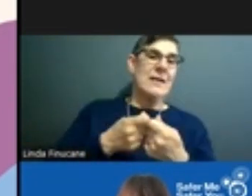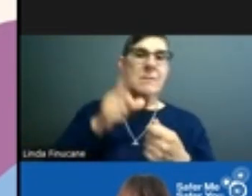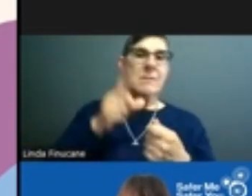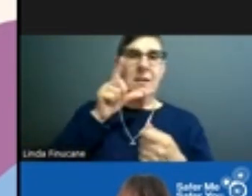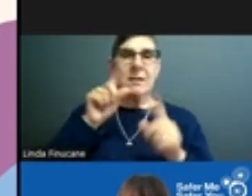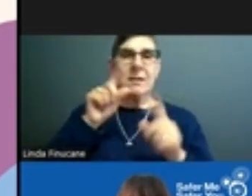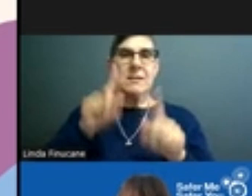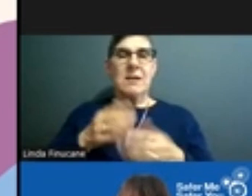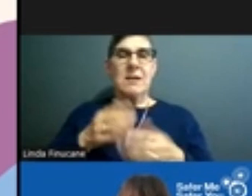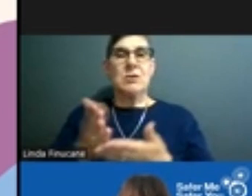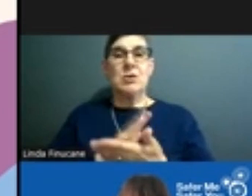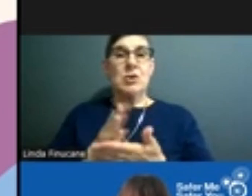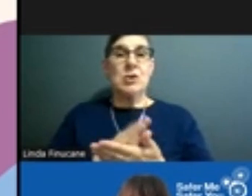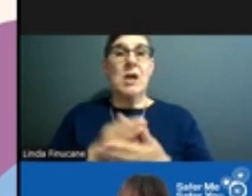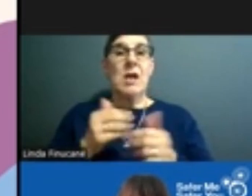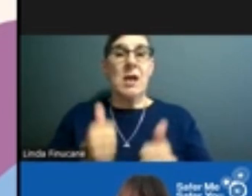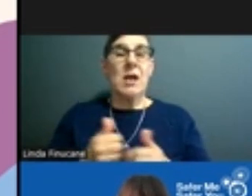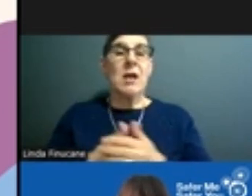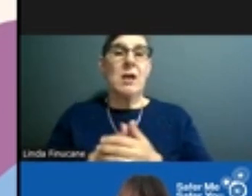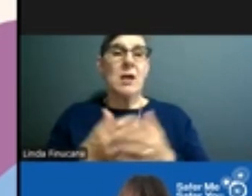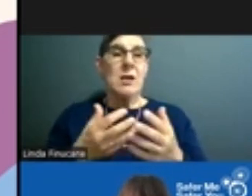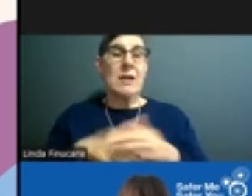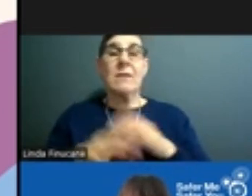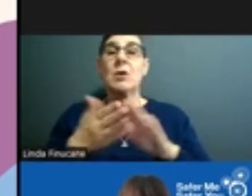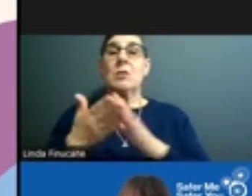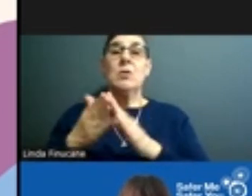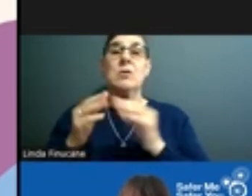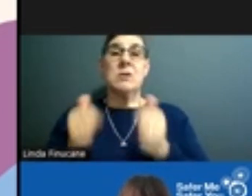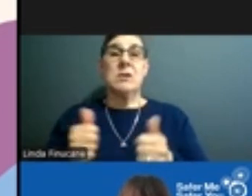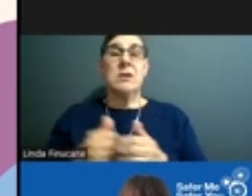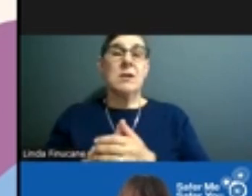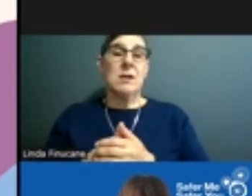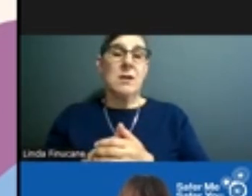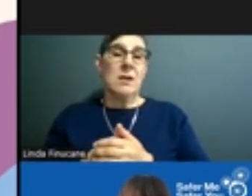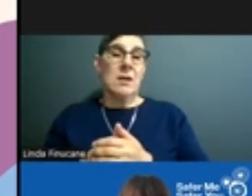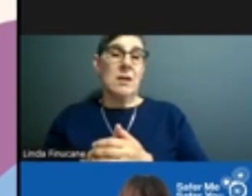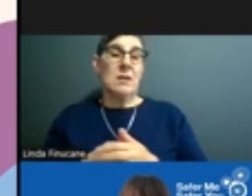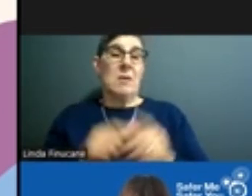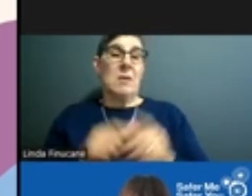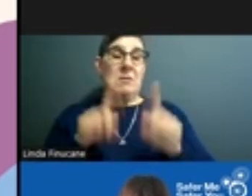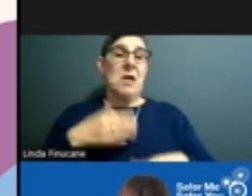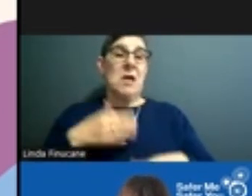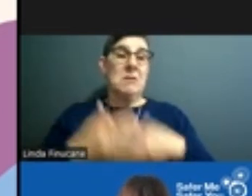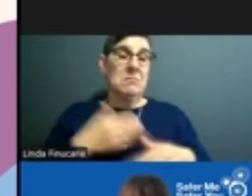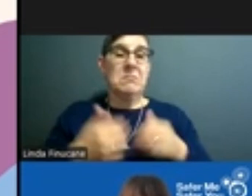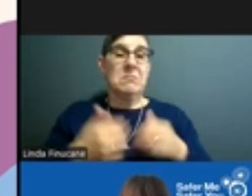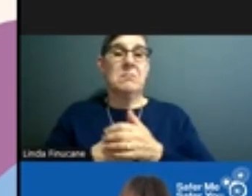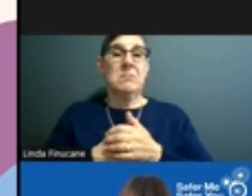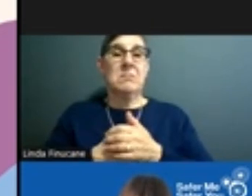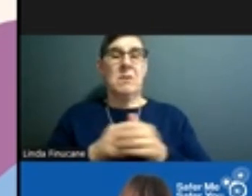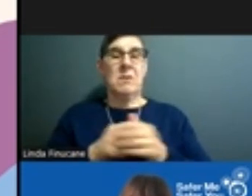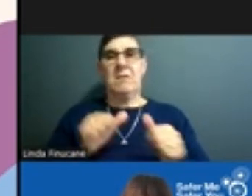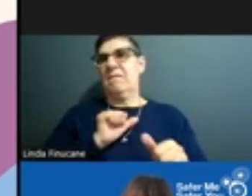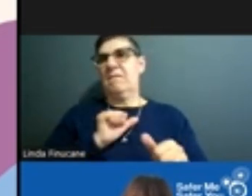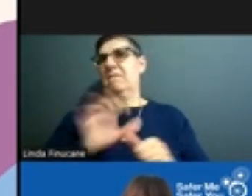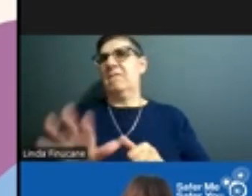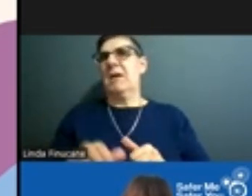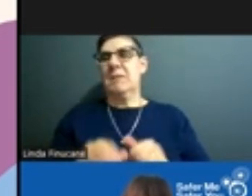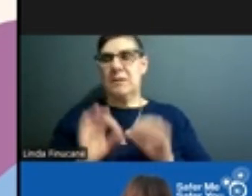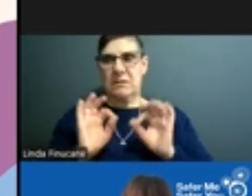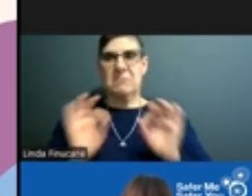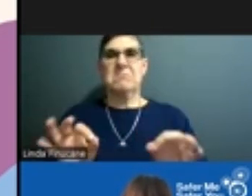it widely within the community and then get some traction from there. But I think it would be fabulous as a really